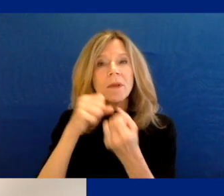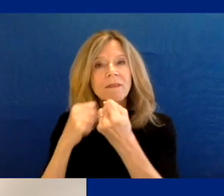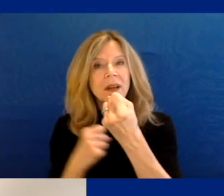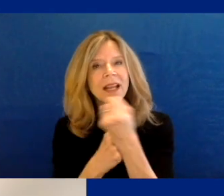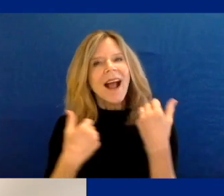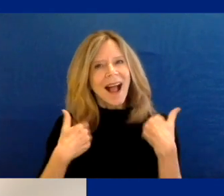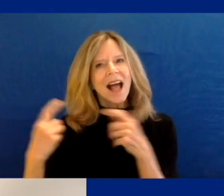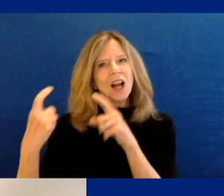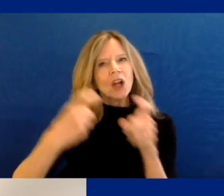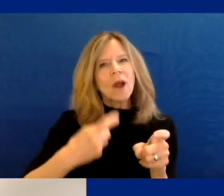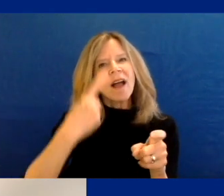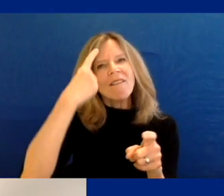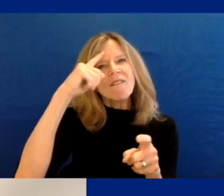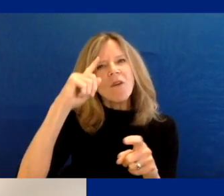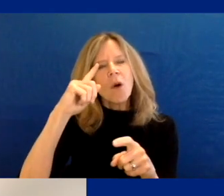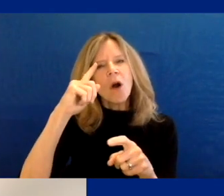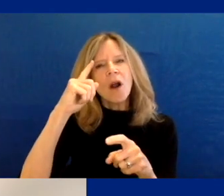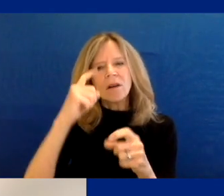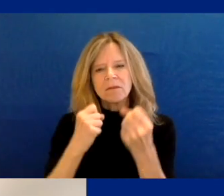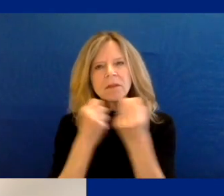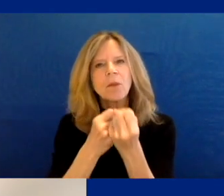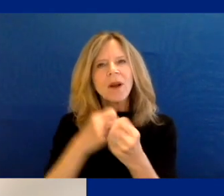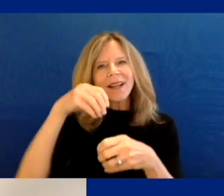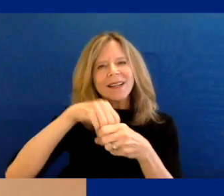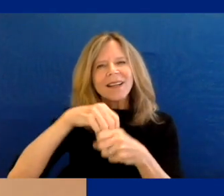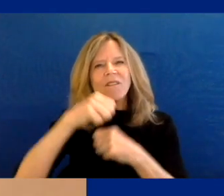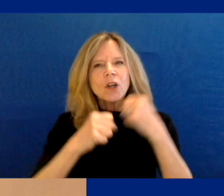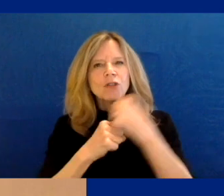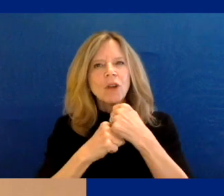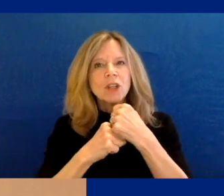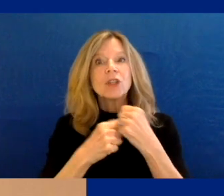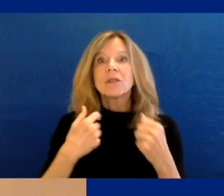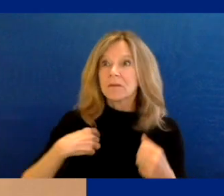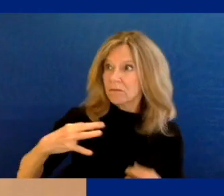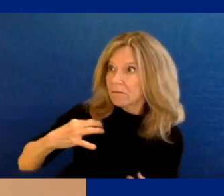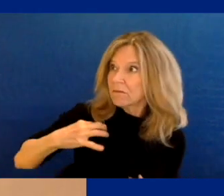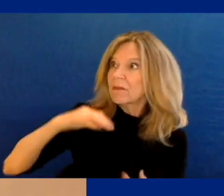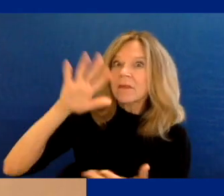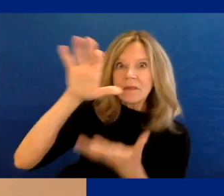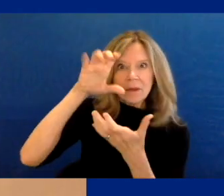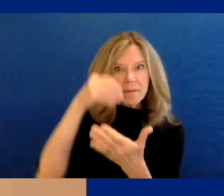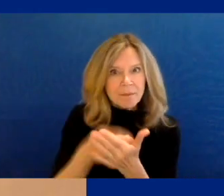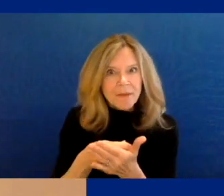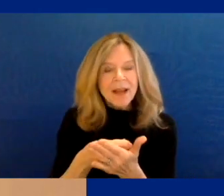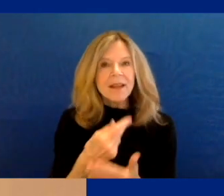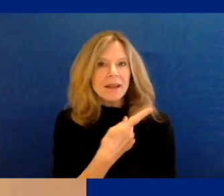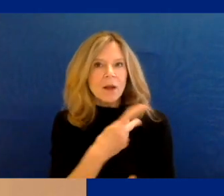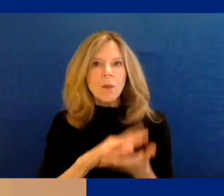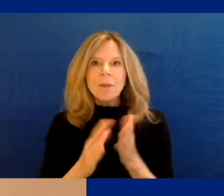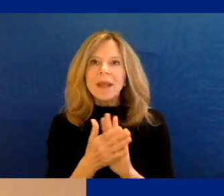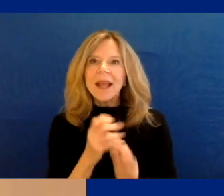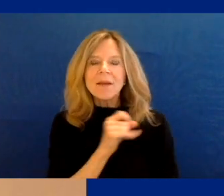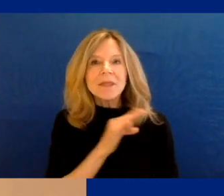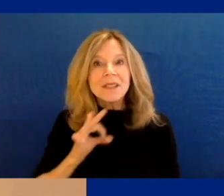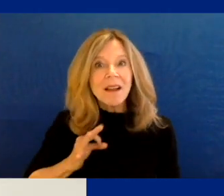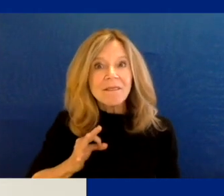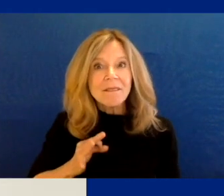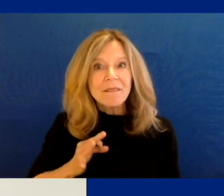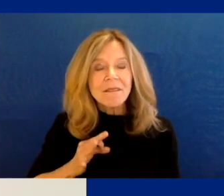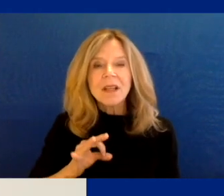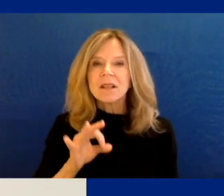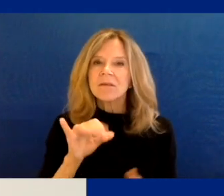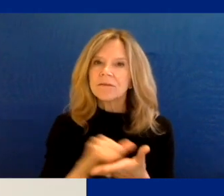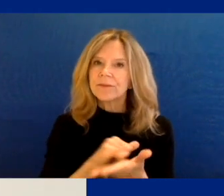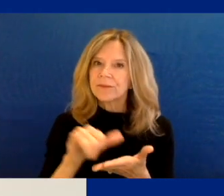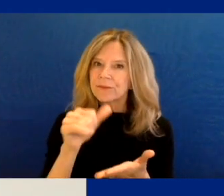had an infrastructure grant that we applied for, and it actually supported Shavana and I to step into staffing roles. New